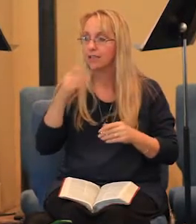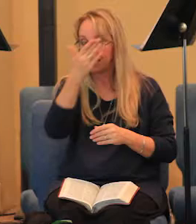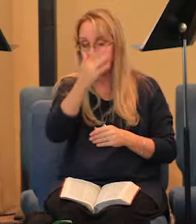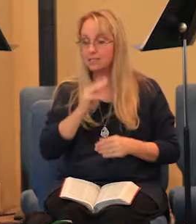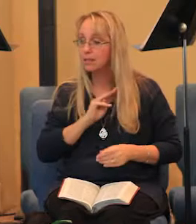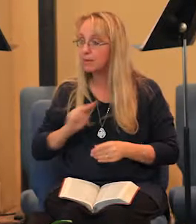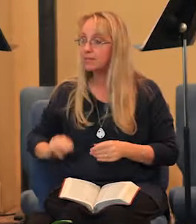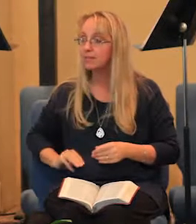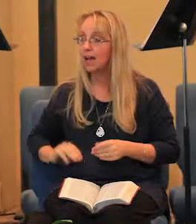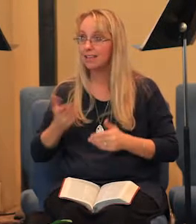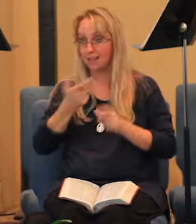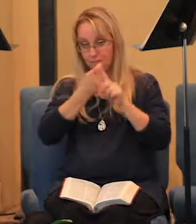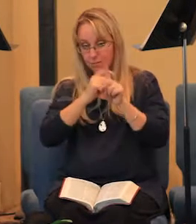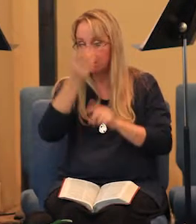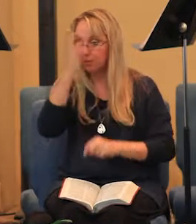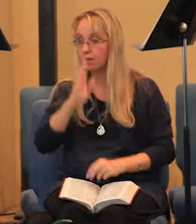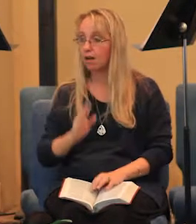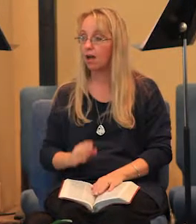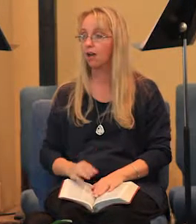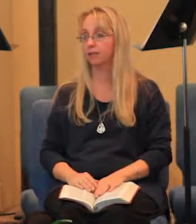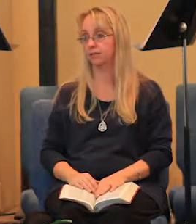He has come from God.